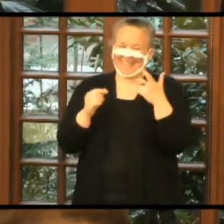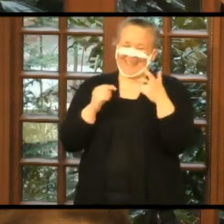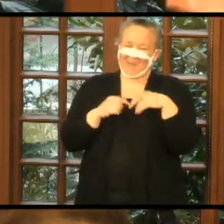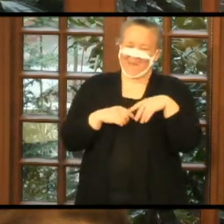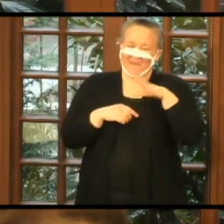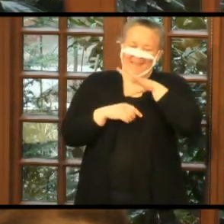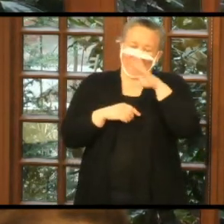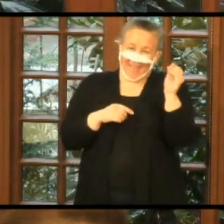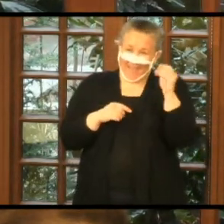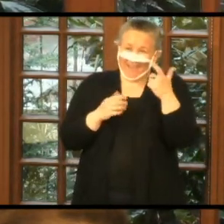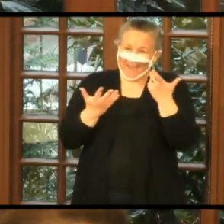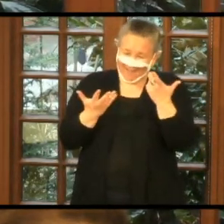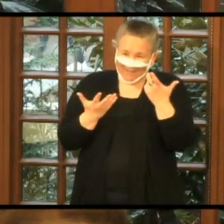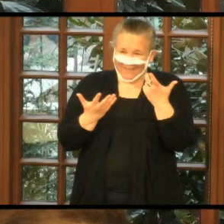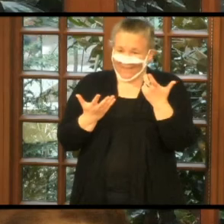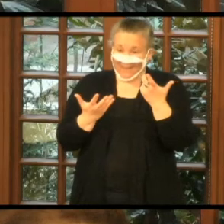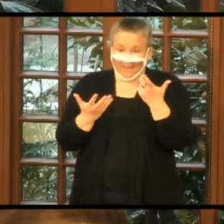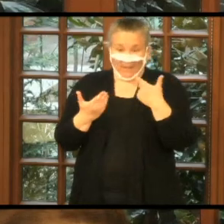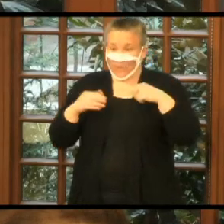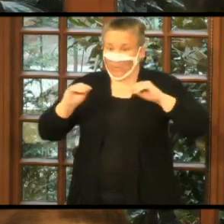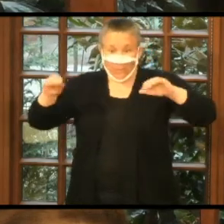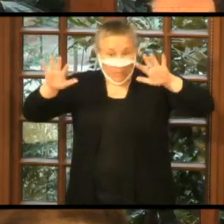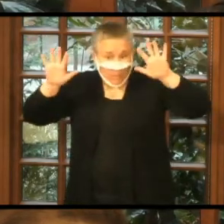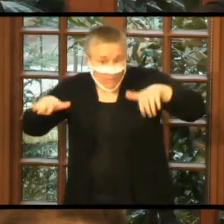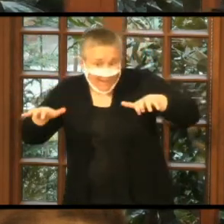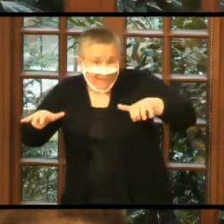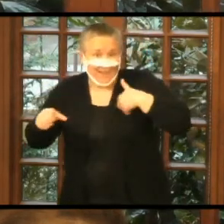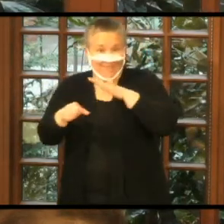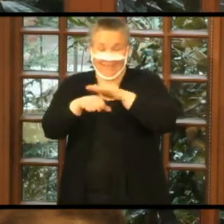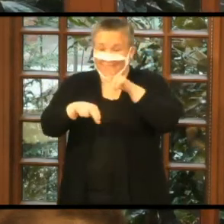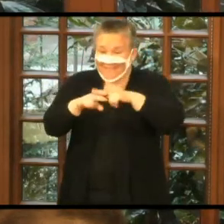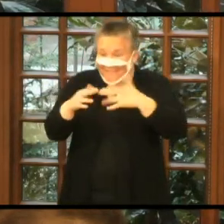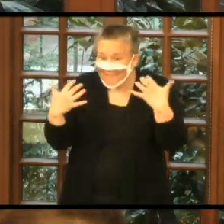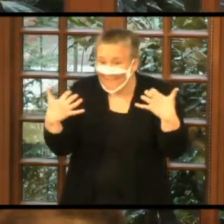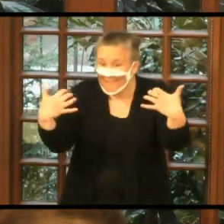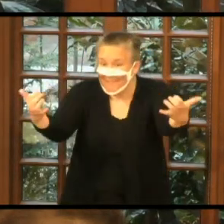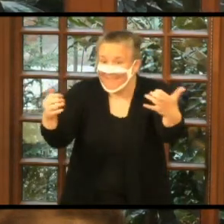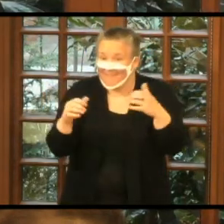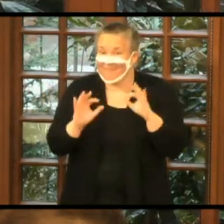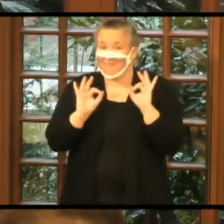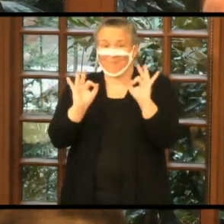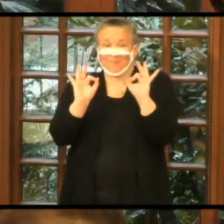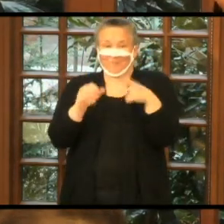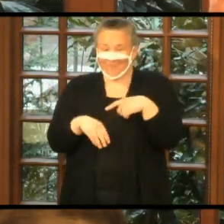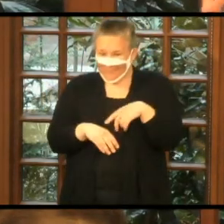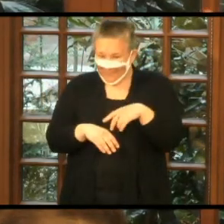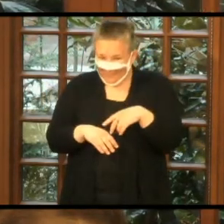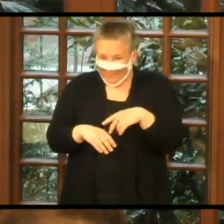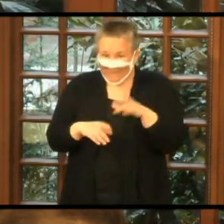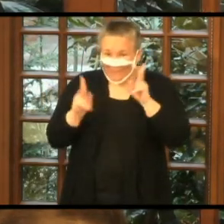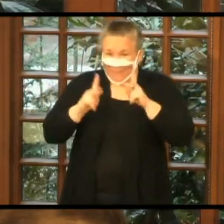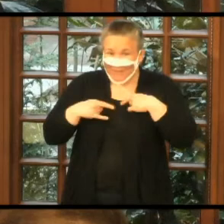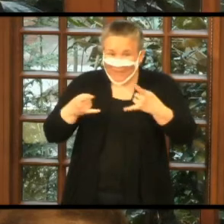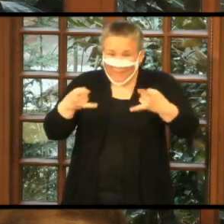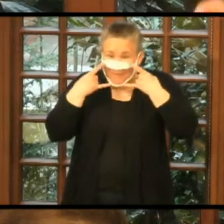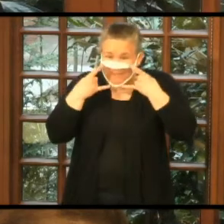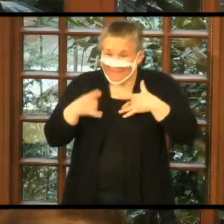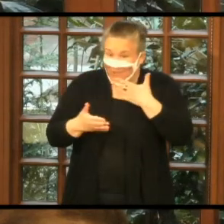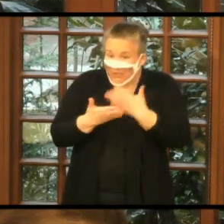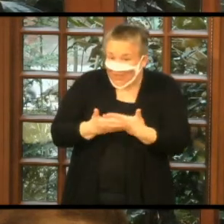And we didn't have rain. We have enough seats for all of you. People are wearing masks. It feels really